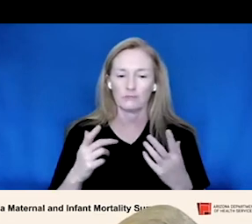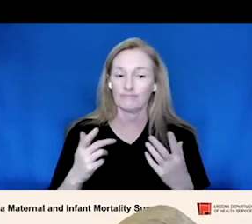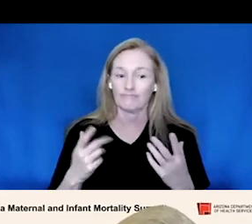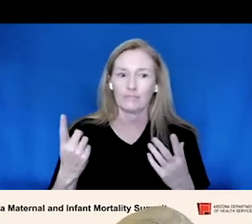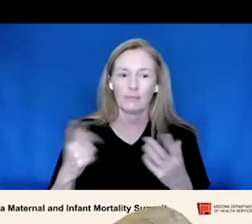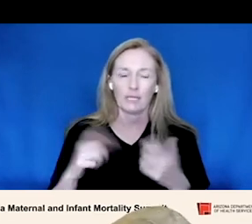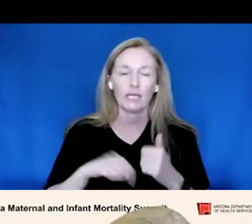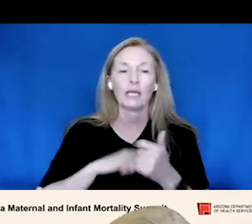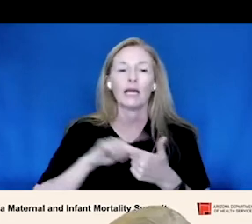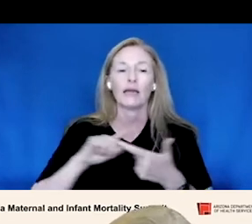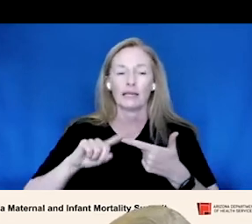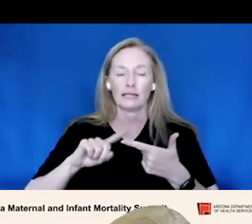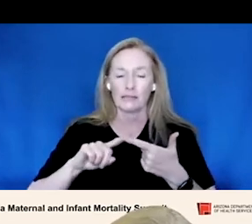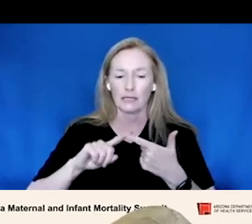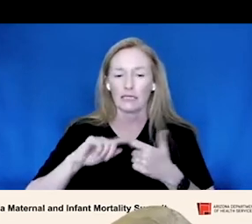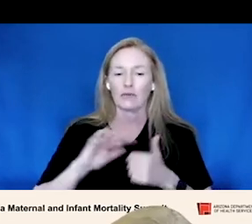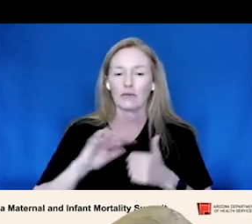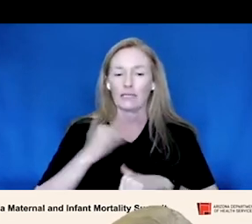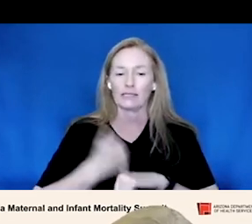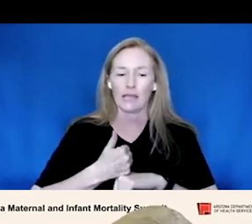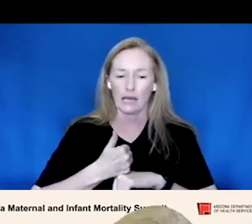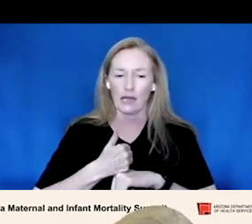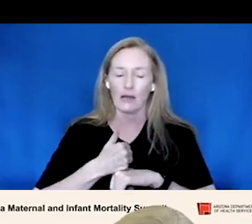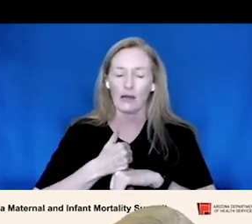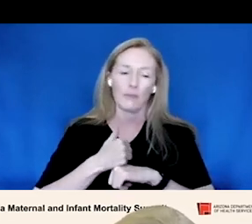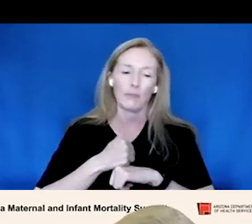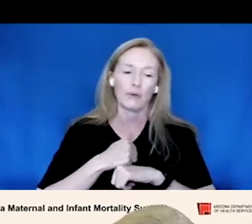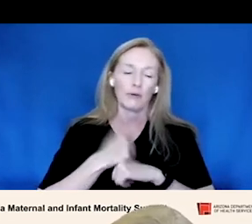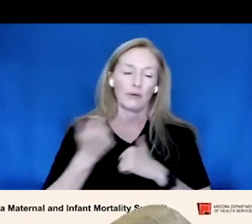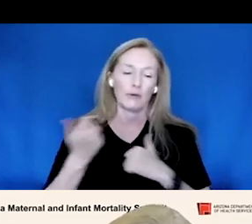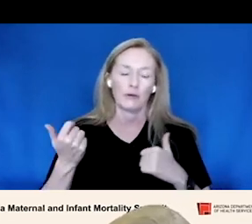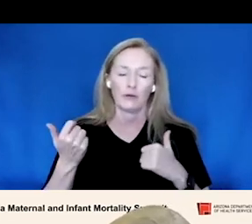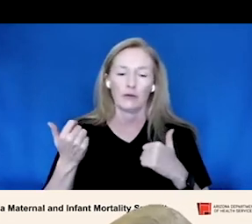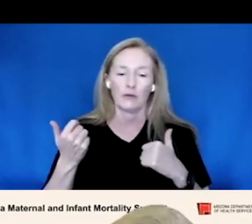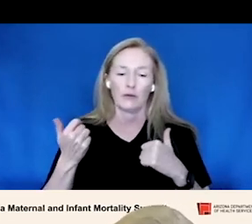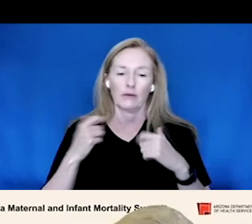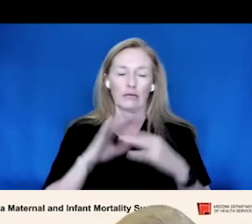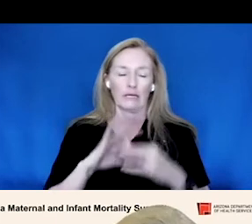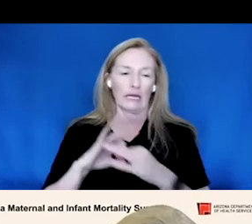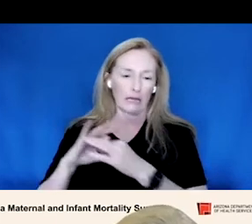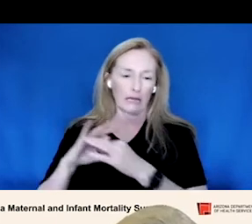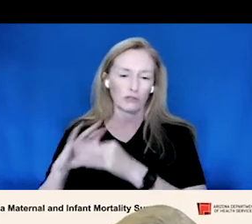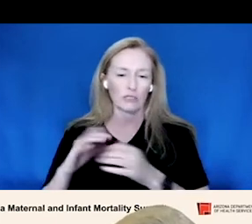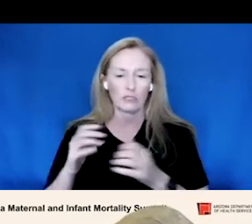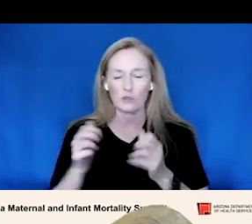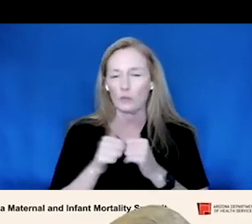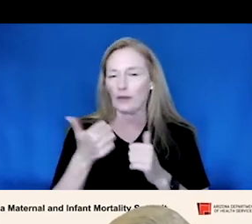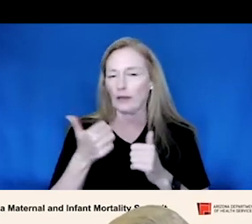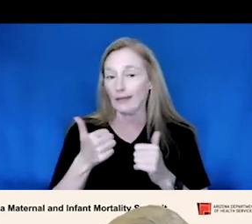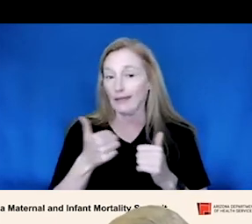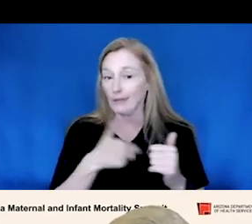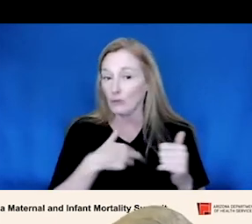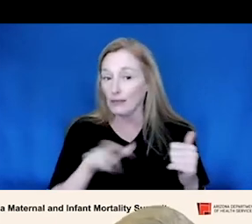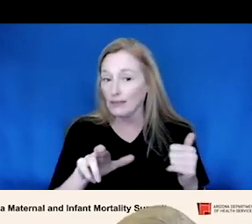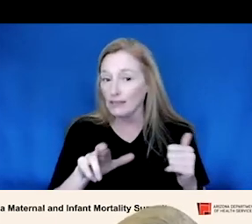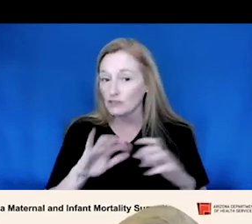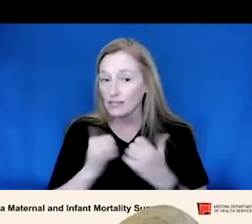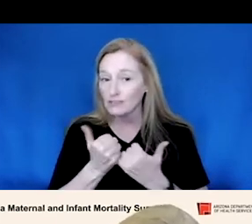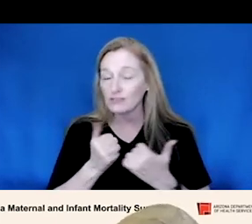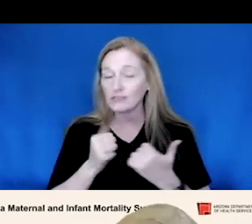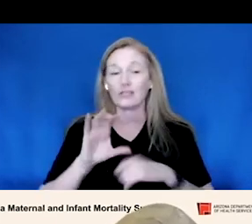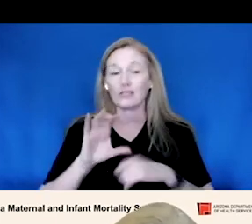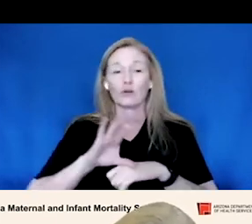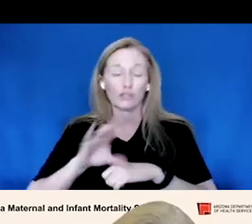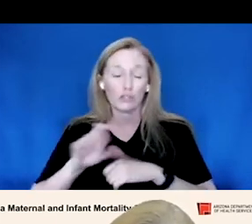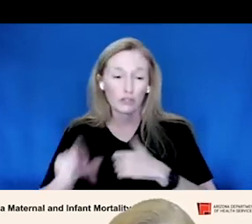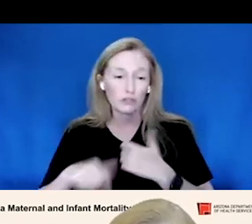up meetings with whatever agency, church or religious agency that is there. The third step is